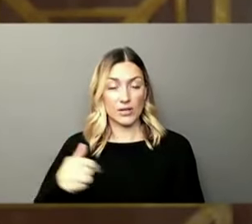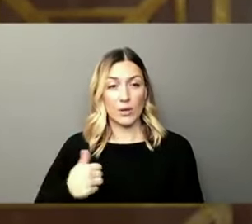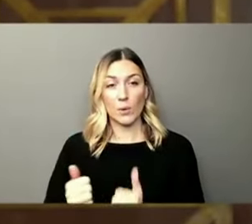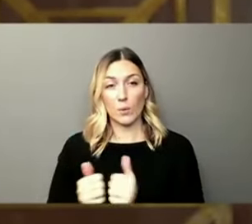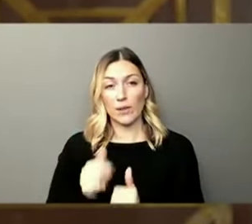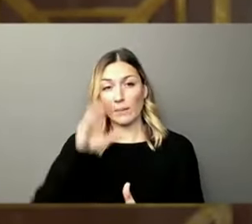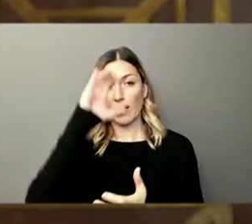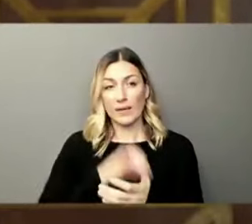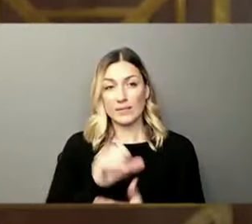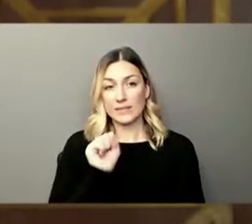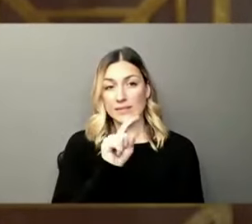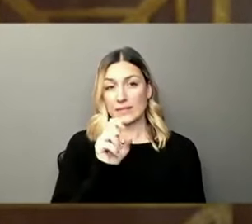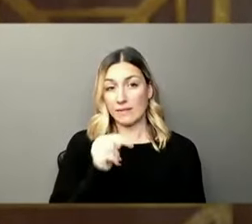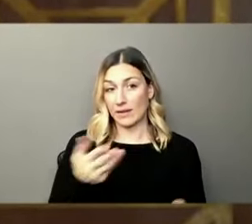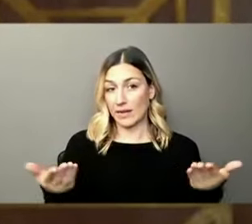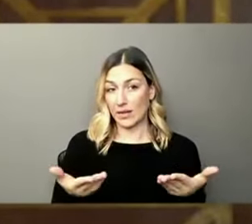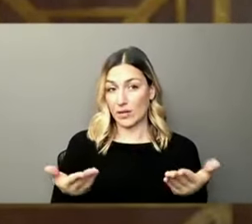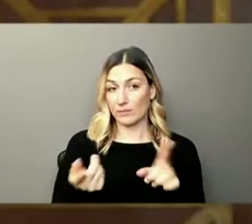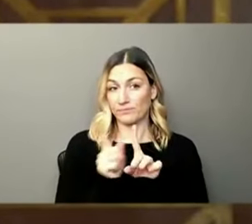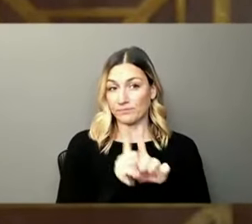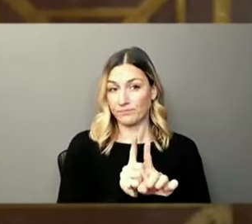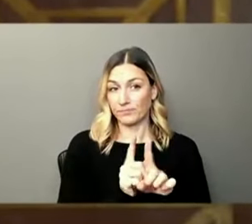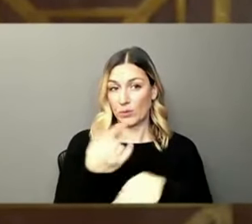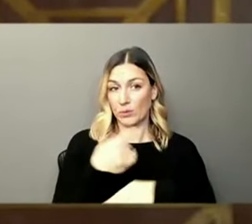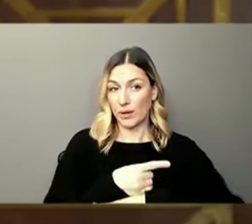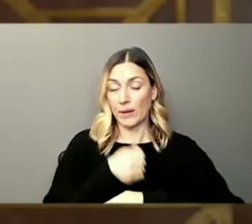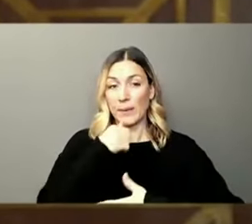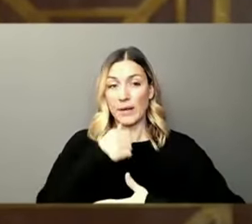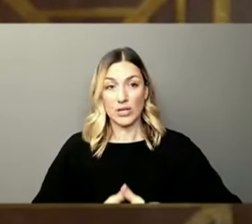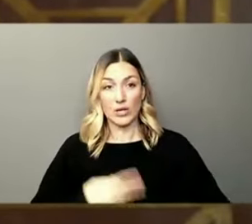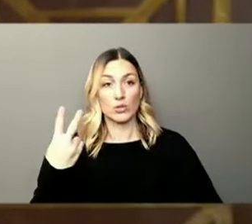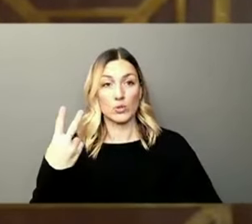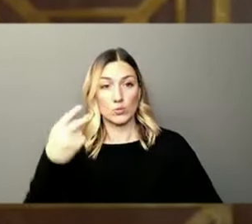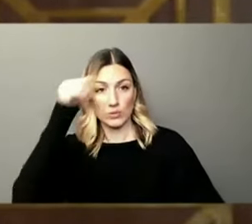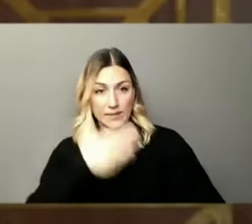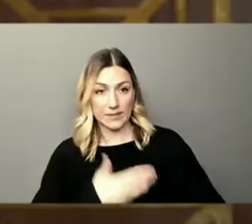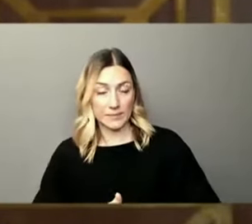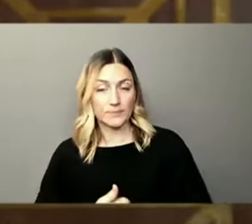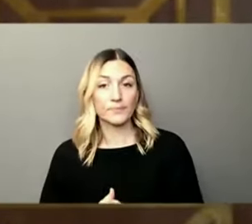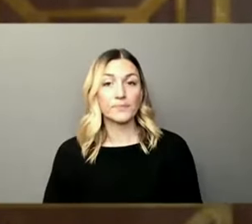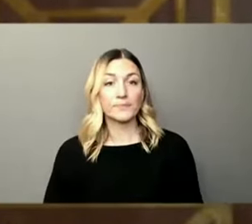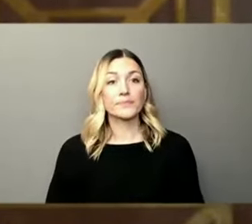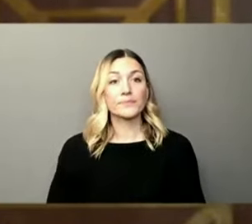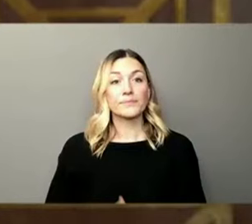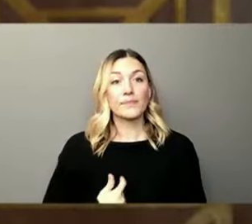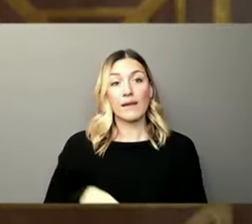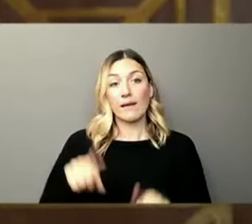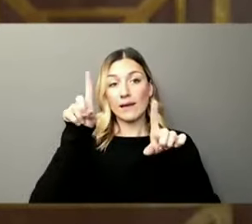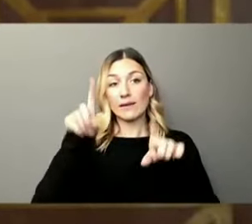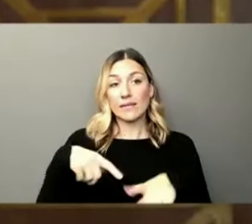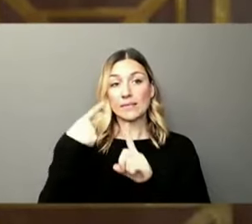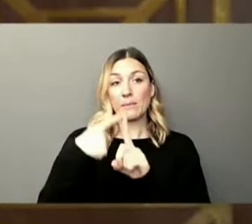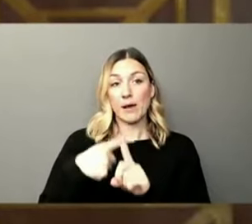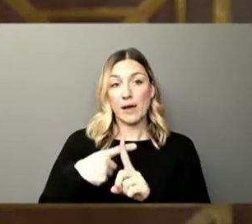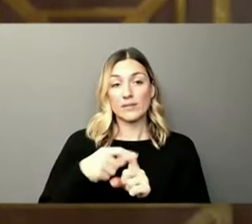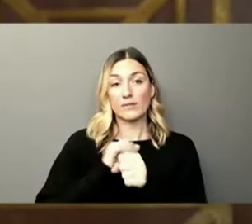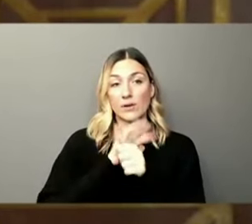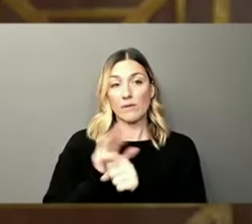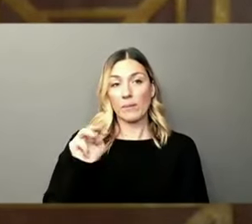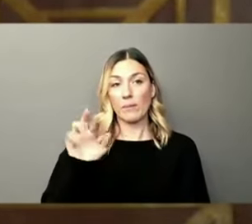Stephen, who's here with me today, and my daughter and two sons. I tested positive for COVID on March